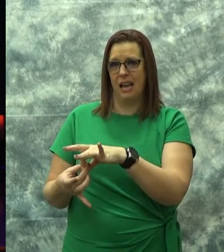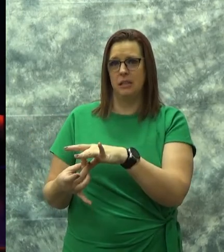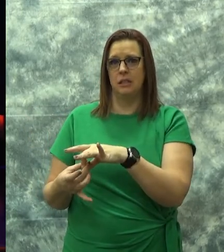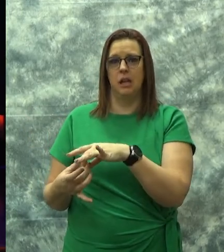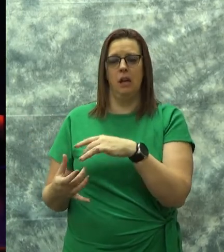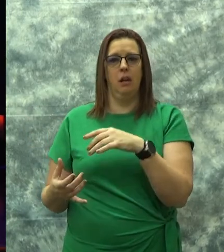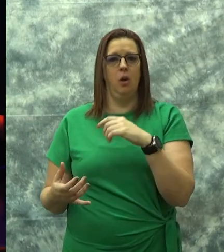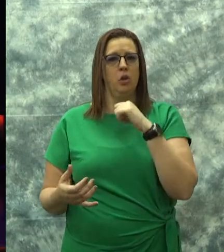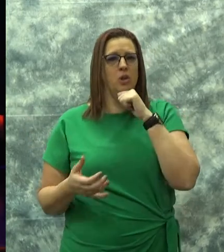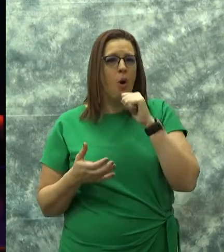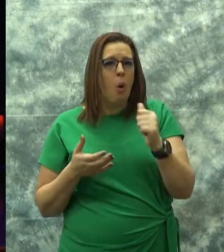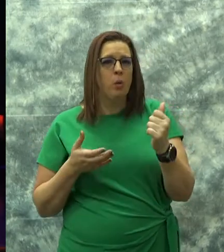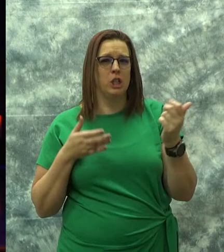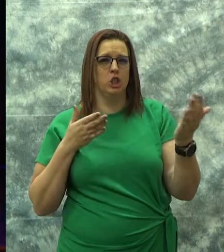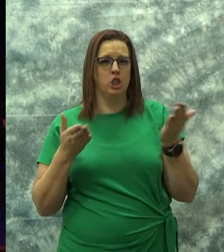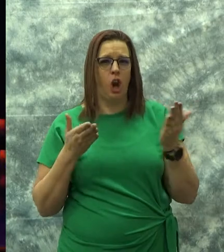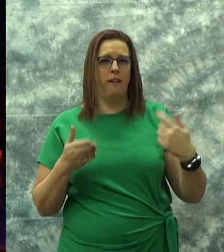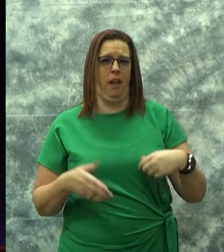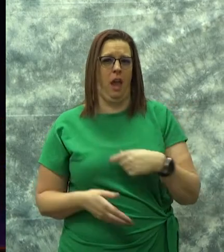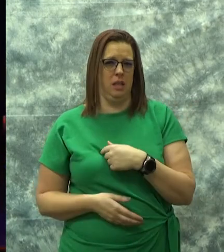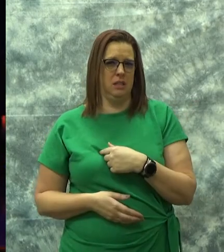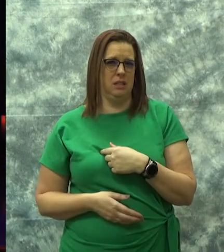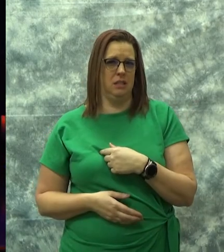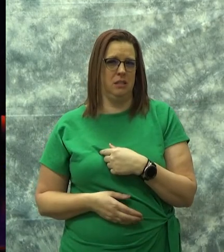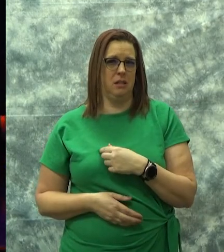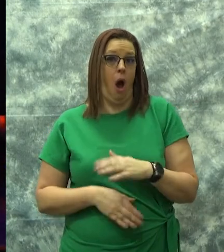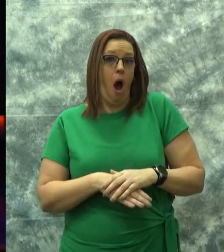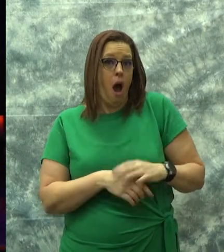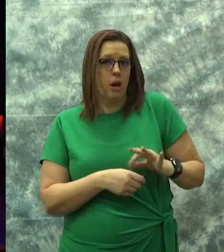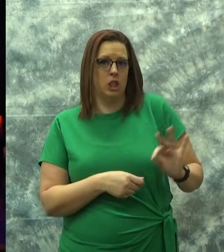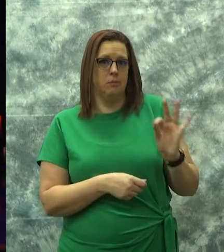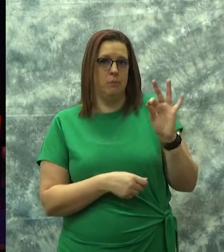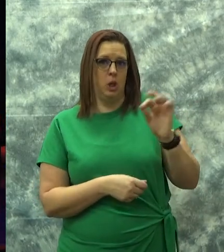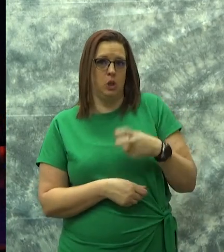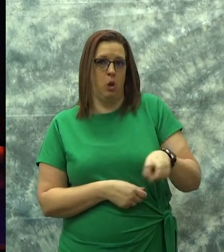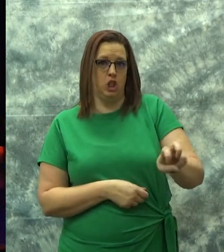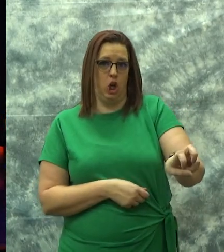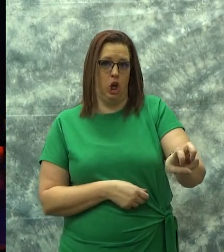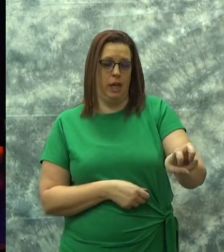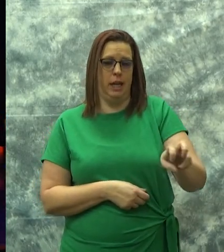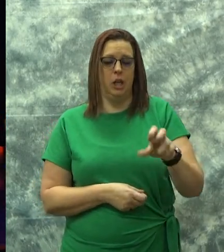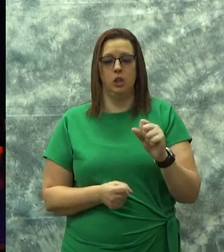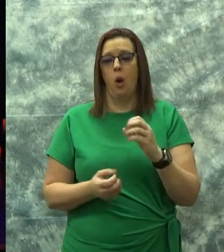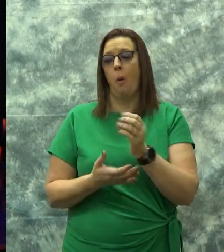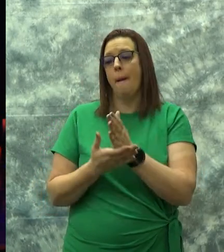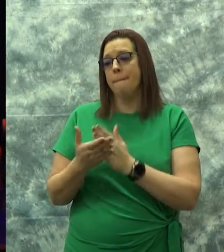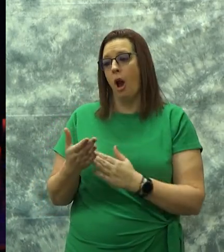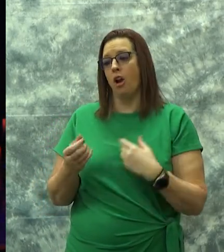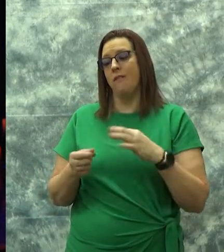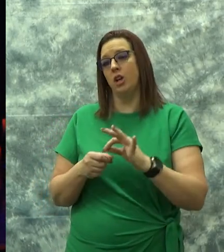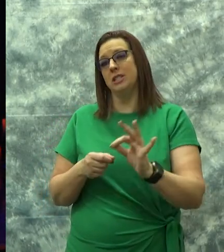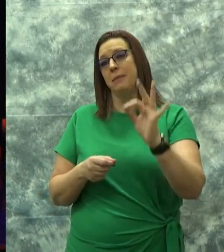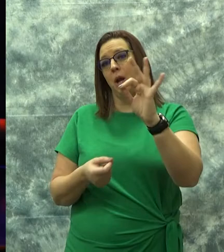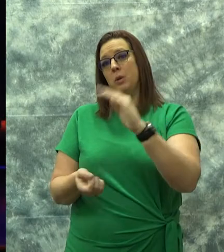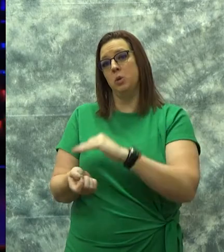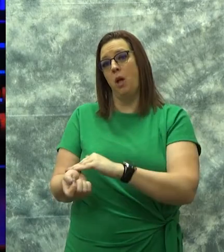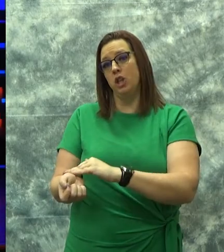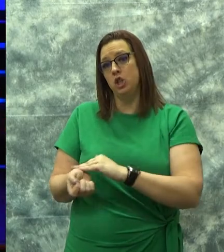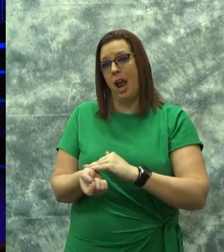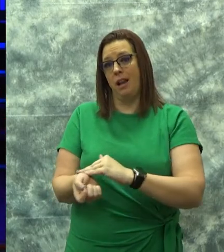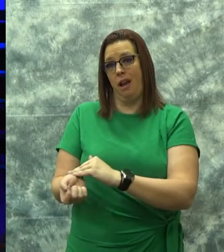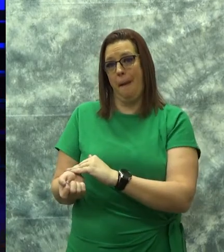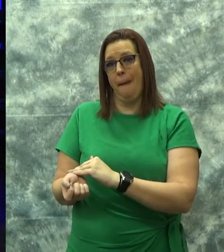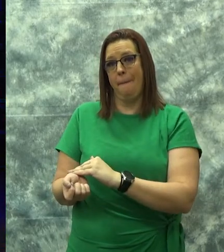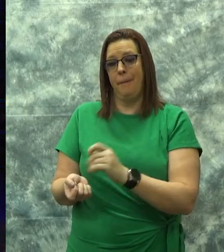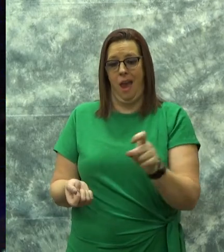disconnect do not serve us on our spiritual journey. So part of our spiritual checkup on an ongoing basis